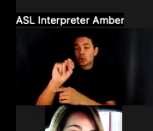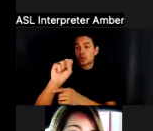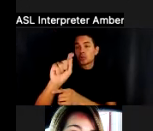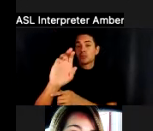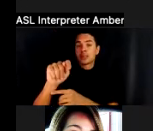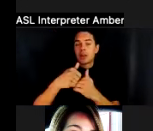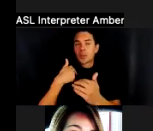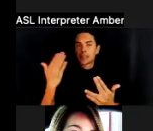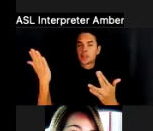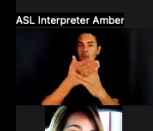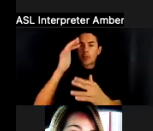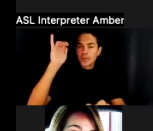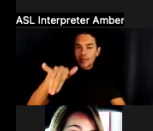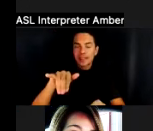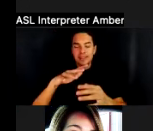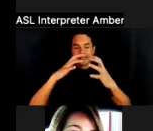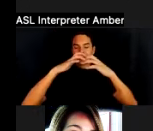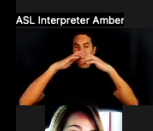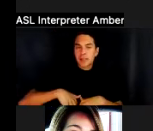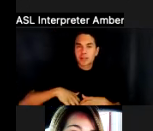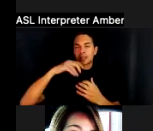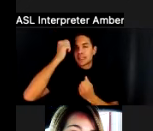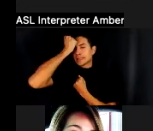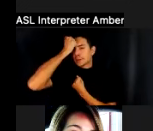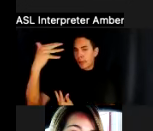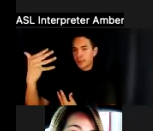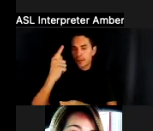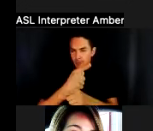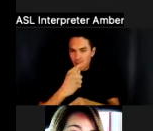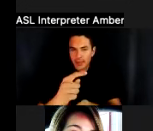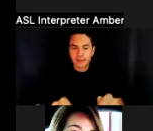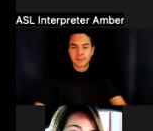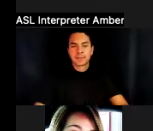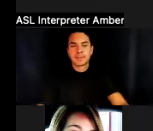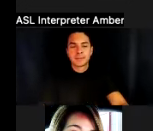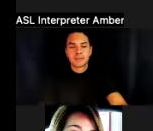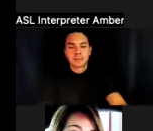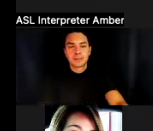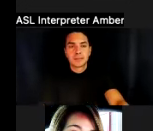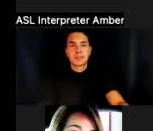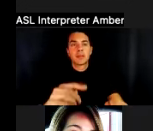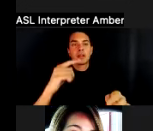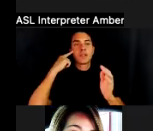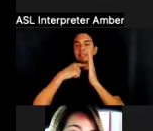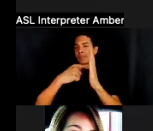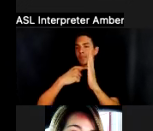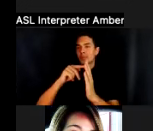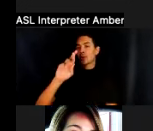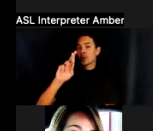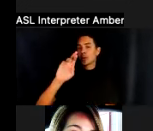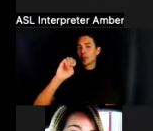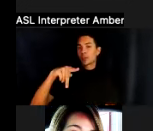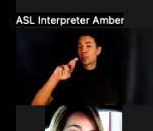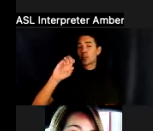disrupt those, dismantle them, decolonize them? For example, like reproductive justice, and then understanding